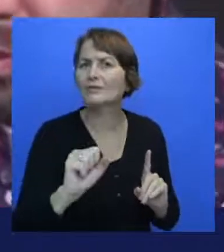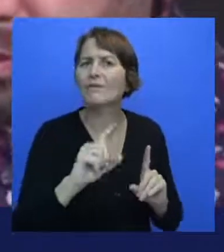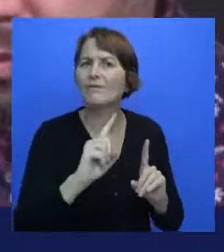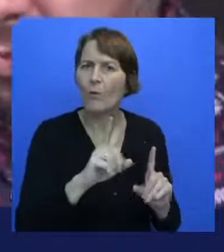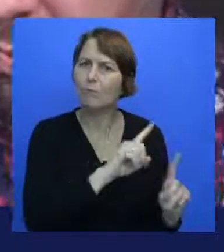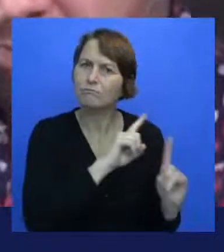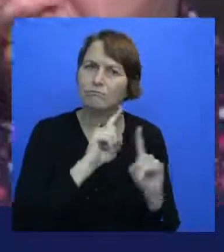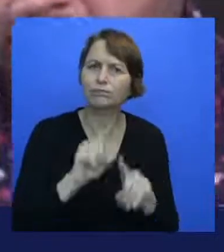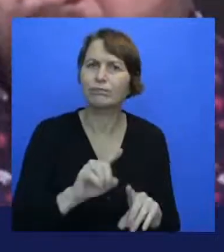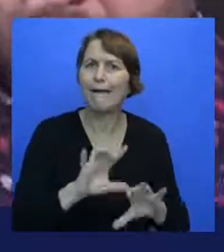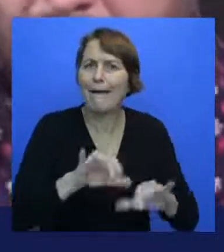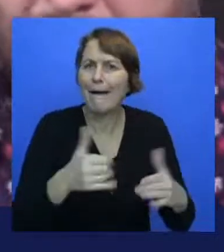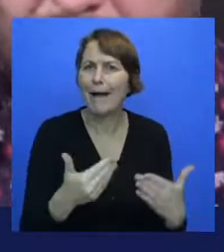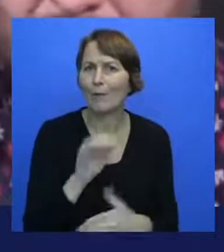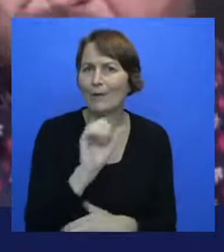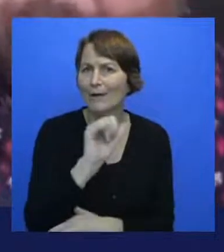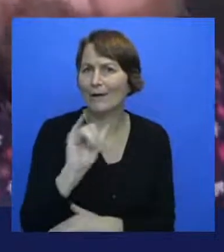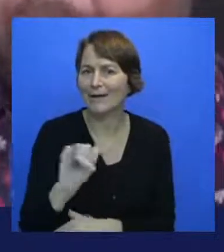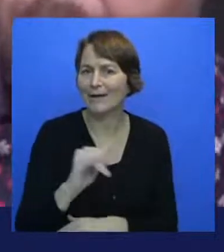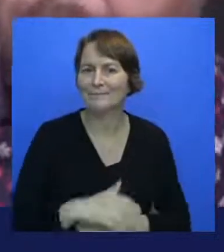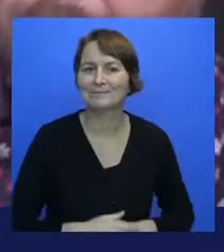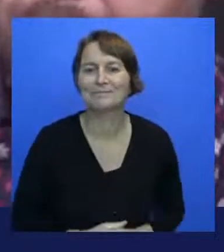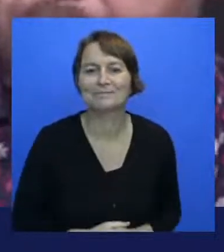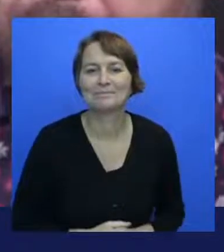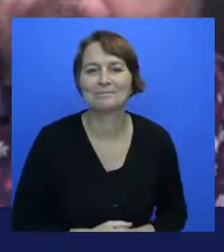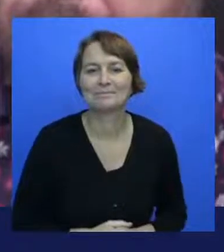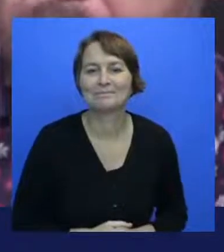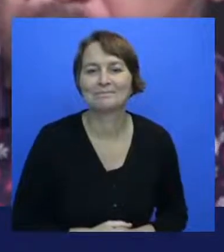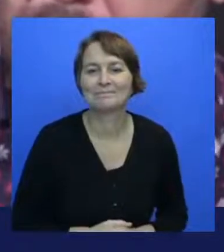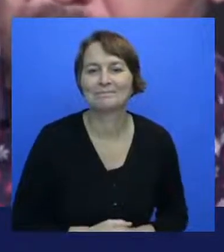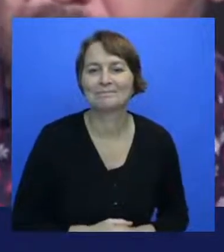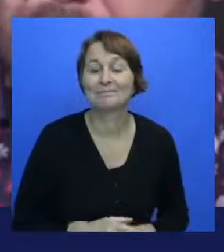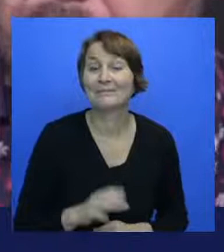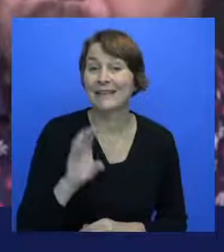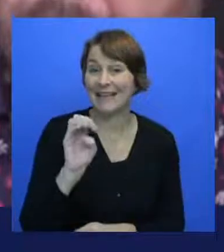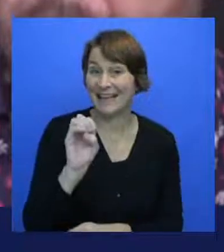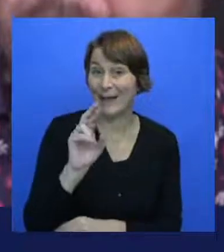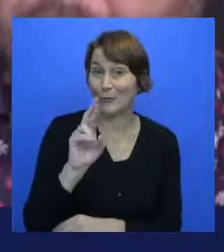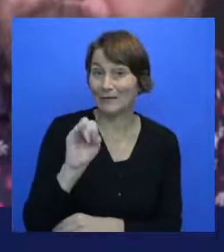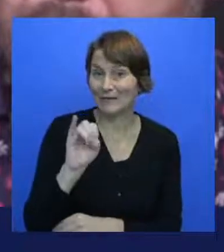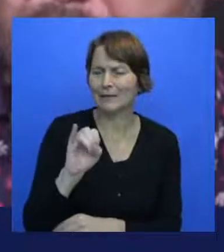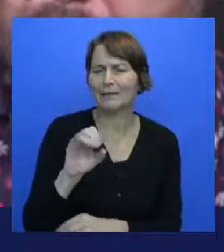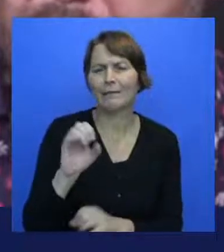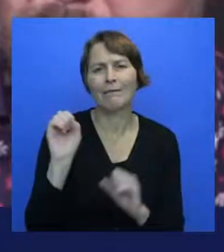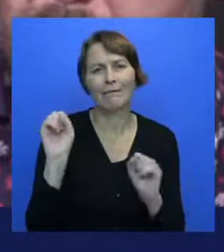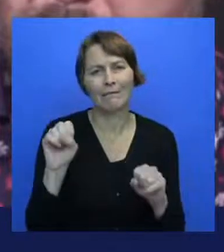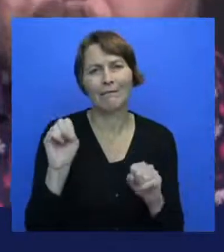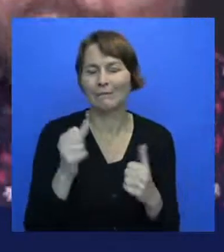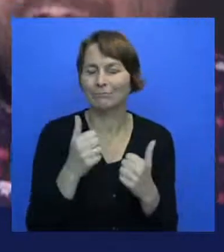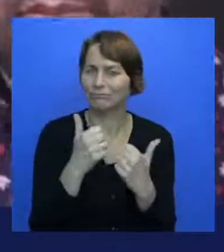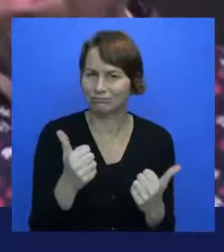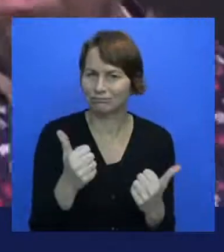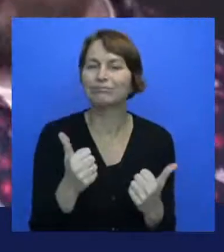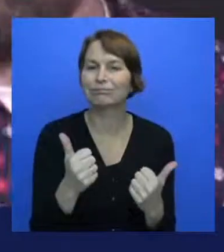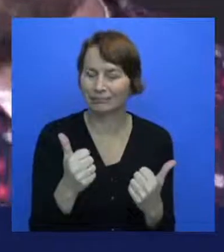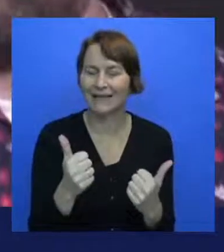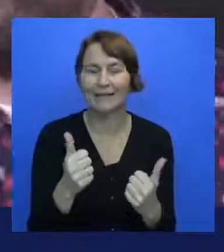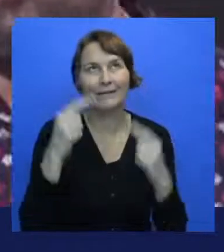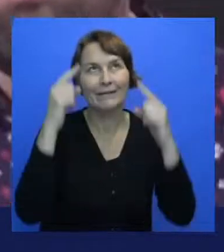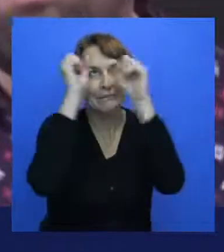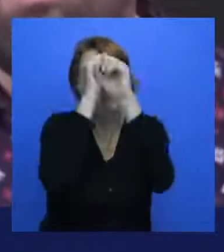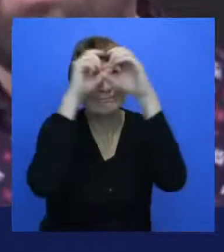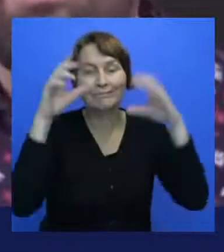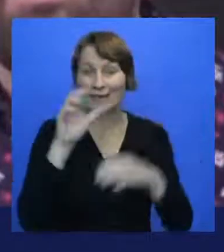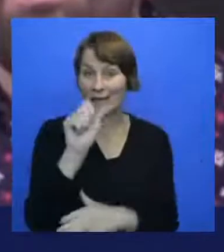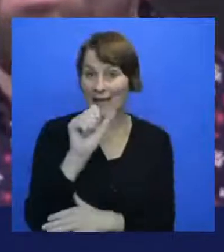Yeah, it's another great area that we've really embraced. You know, when we think about AI, it brings a lot of advantages, but it's